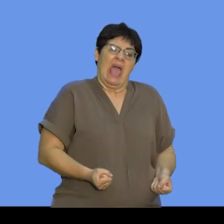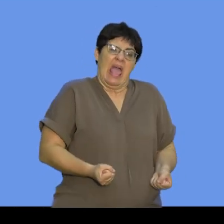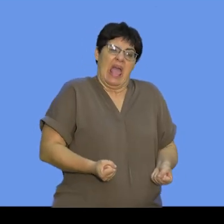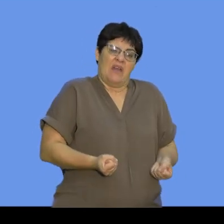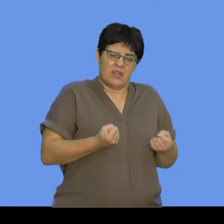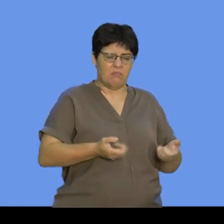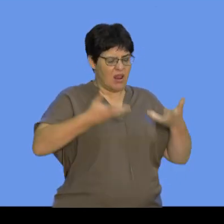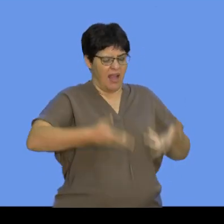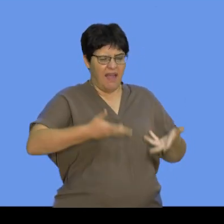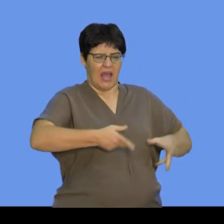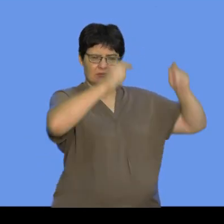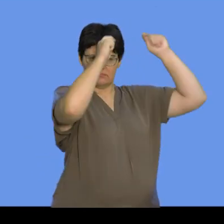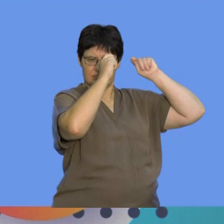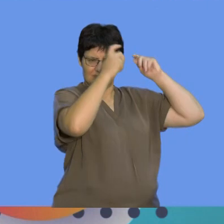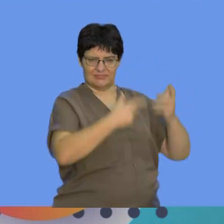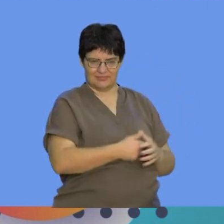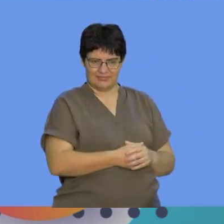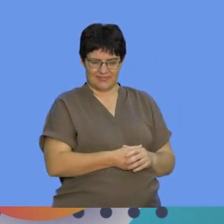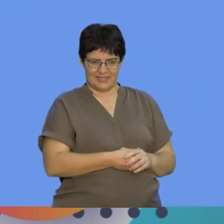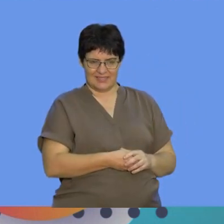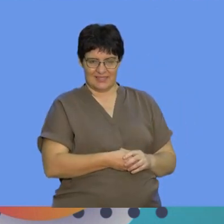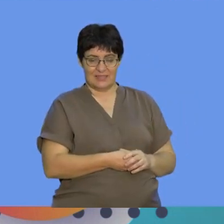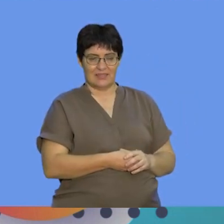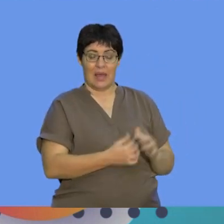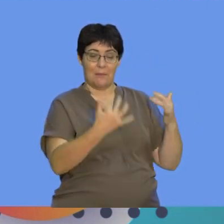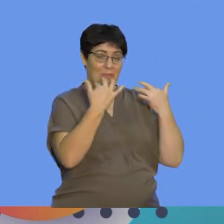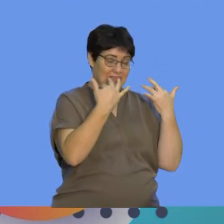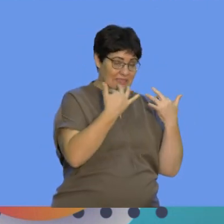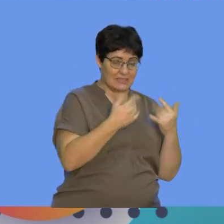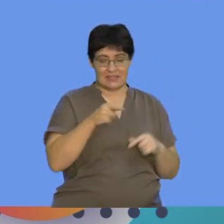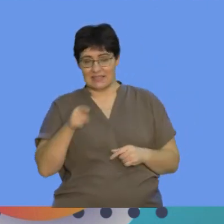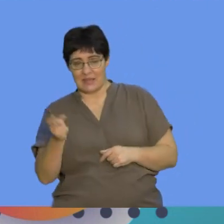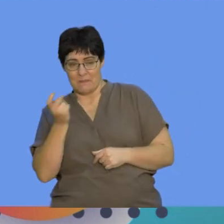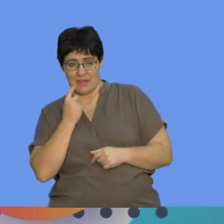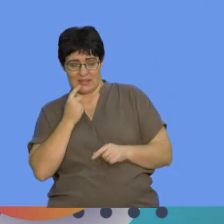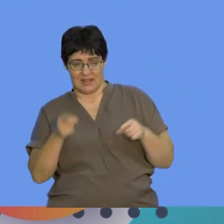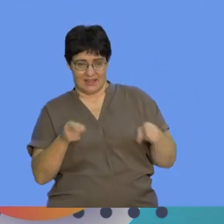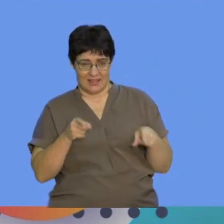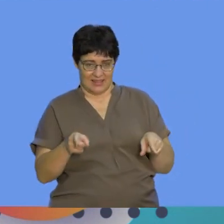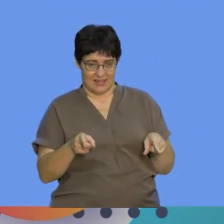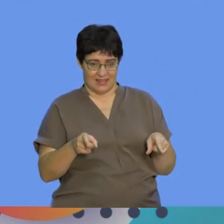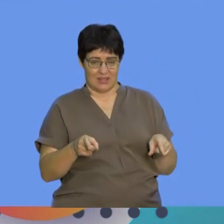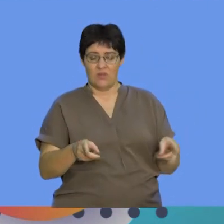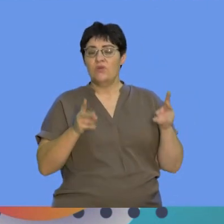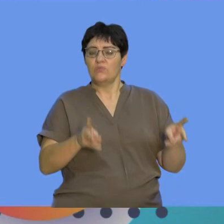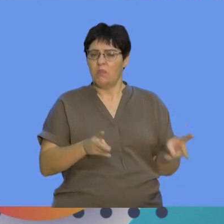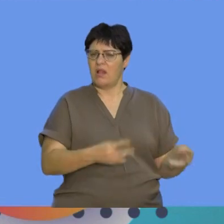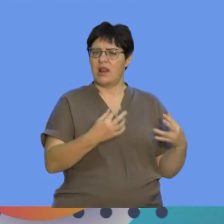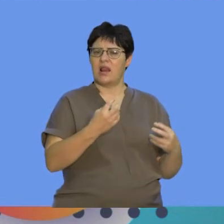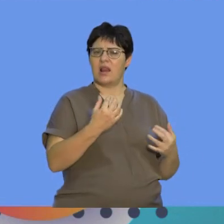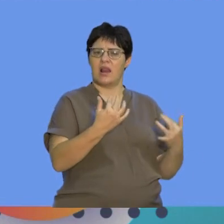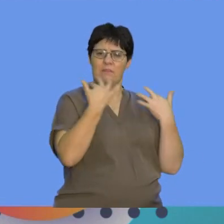All right, now this gets us thinking, plastic compared to metal. Ordinarily a plastic material will